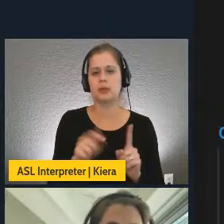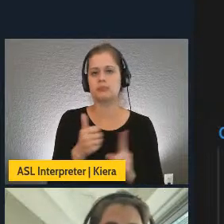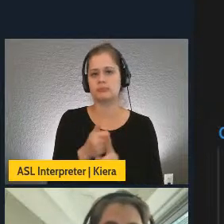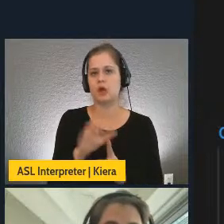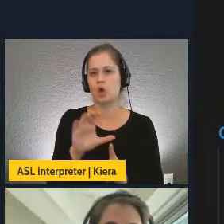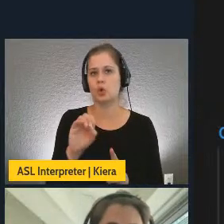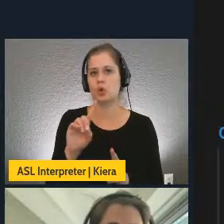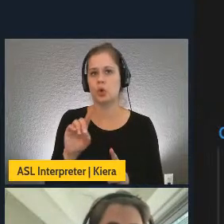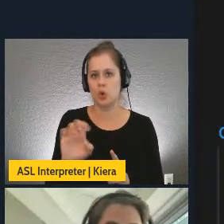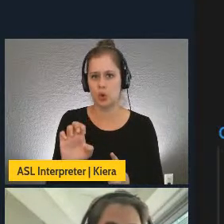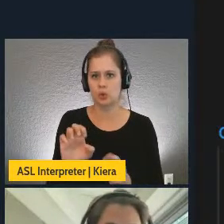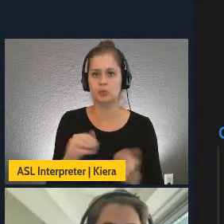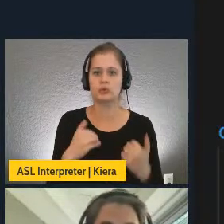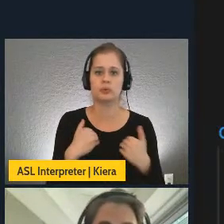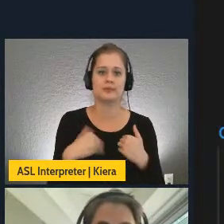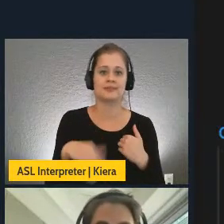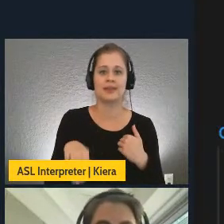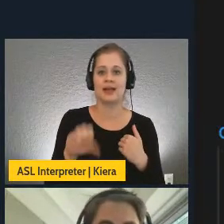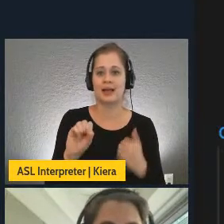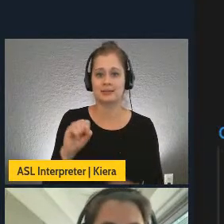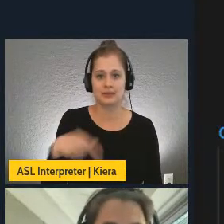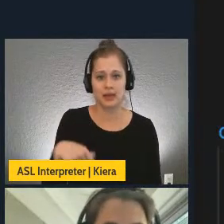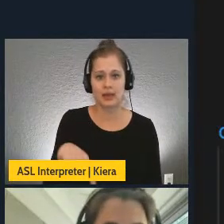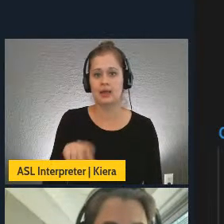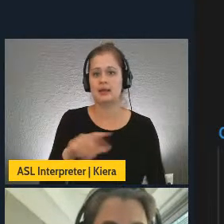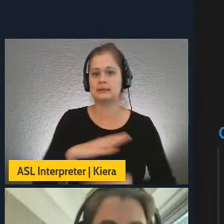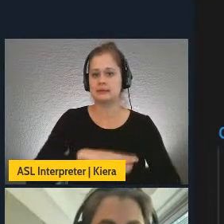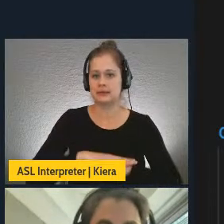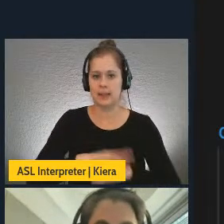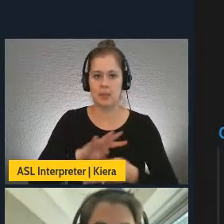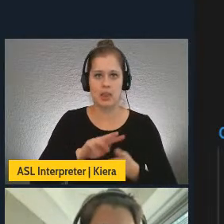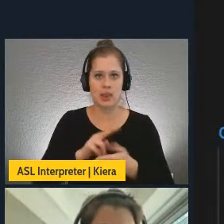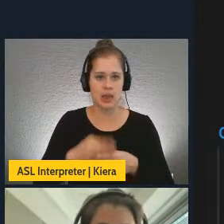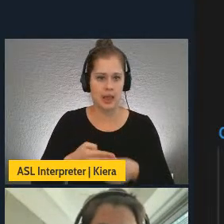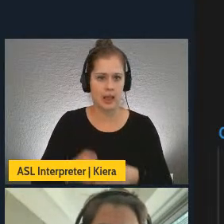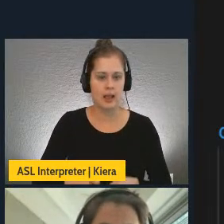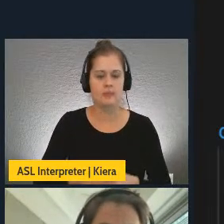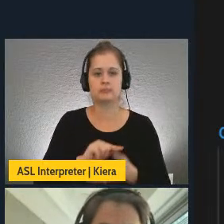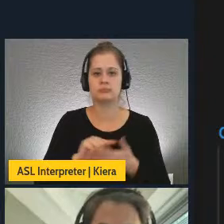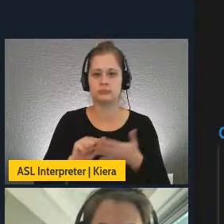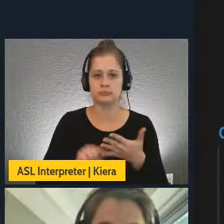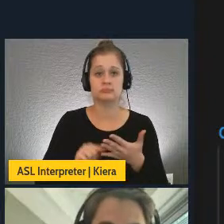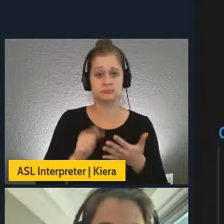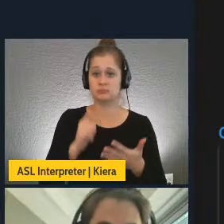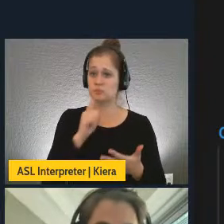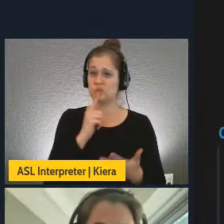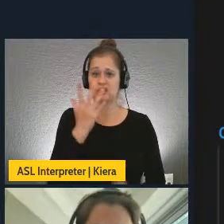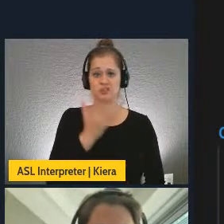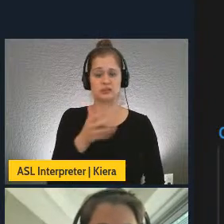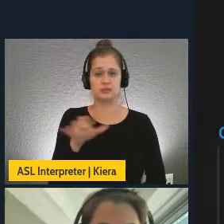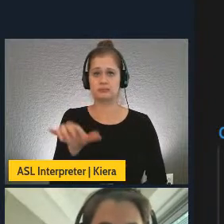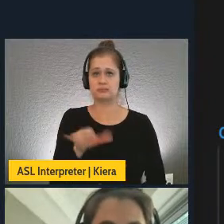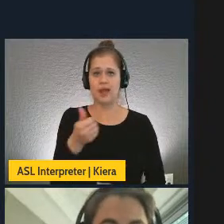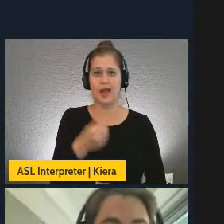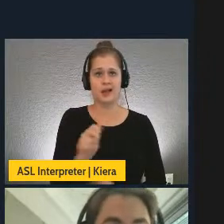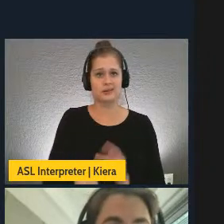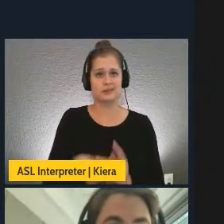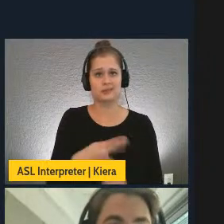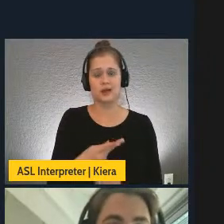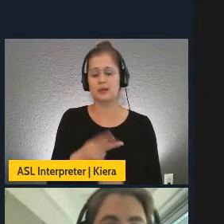mode, the PK, the SK, and the table name. And it looks pretty much just like any other piece of TypeScript